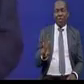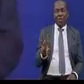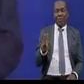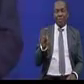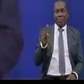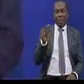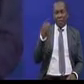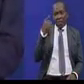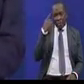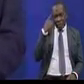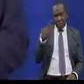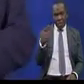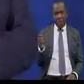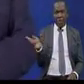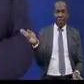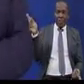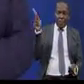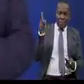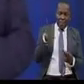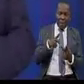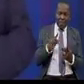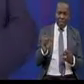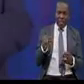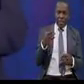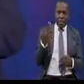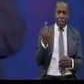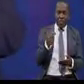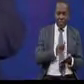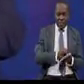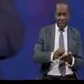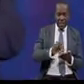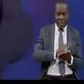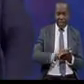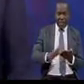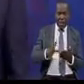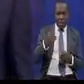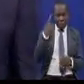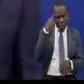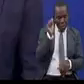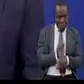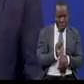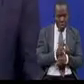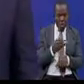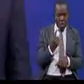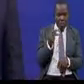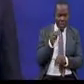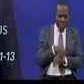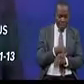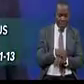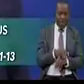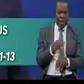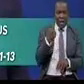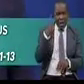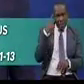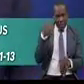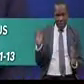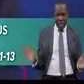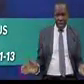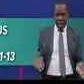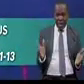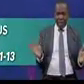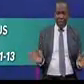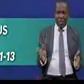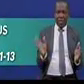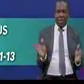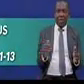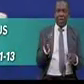saints, for the work of the ministry, for the edifying of the body of Christ. Now, when